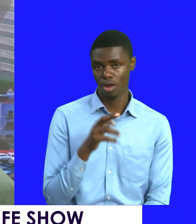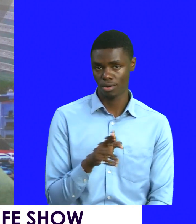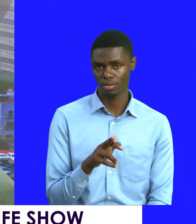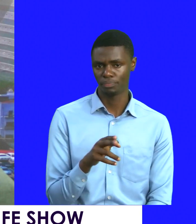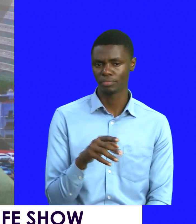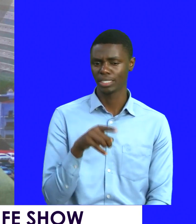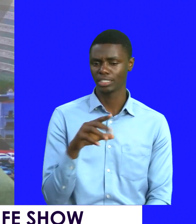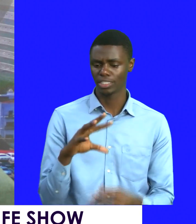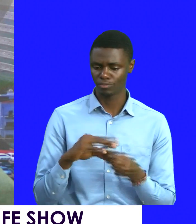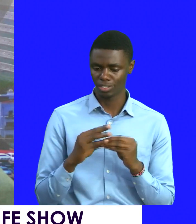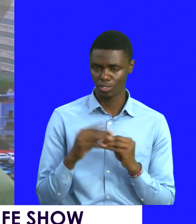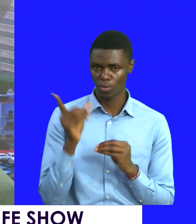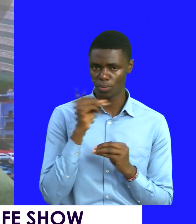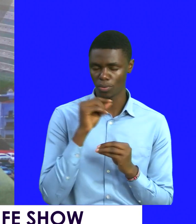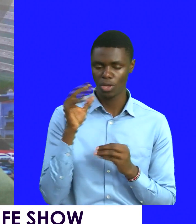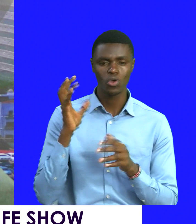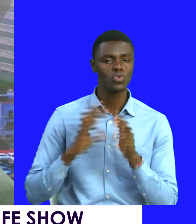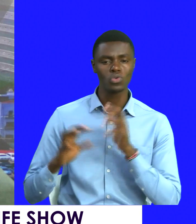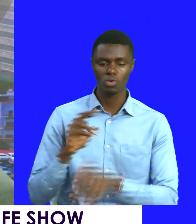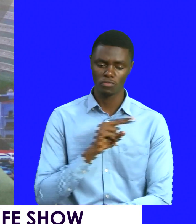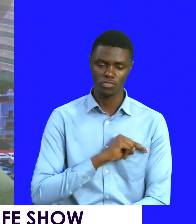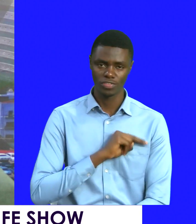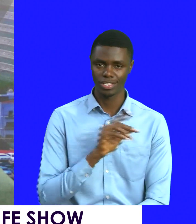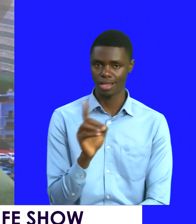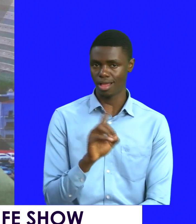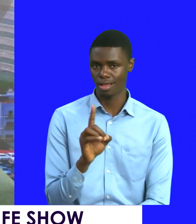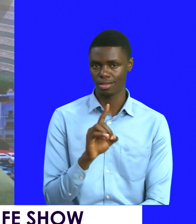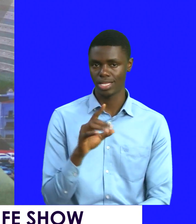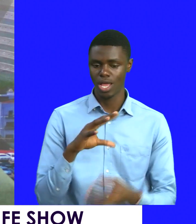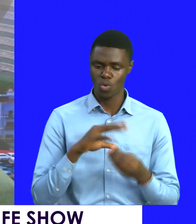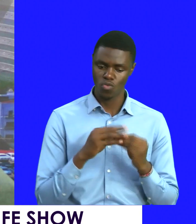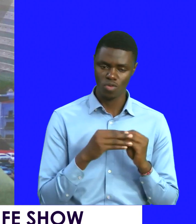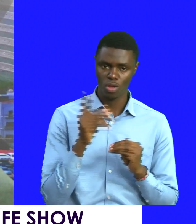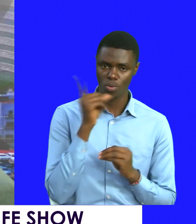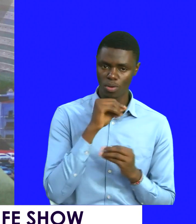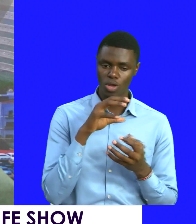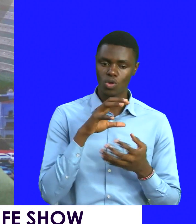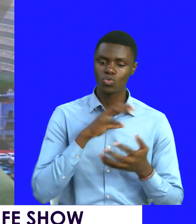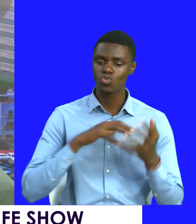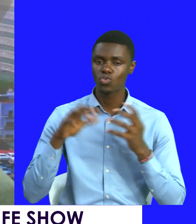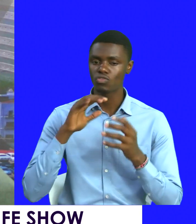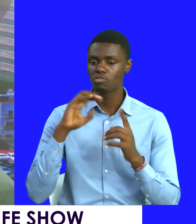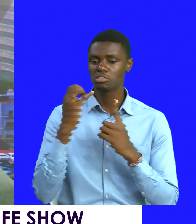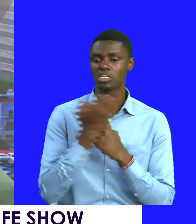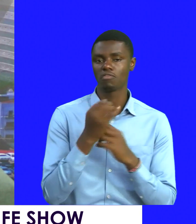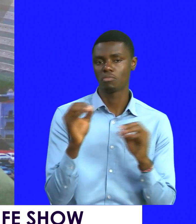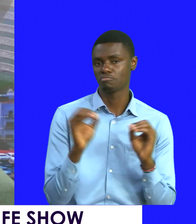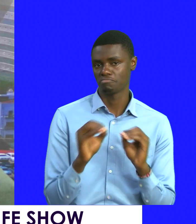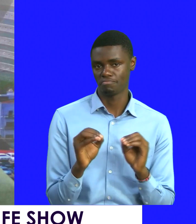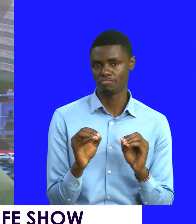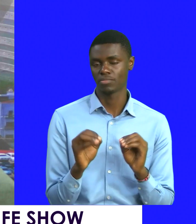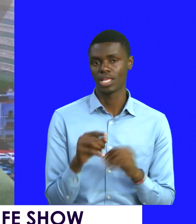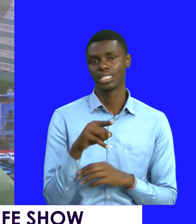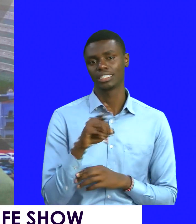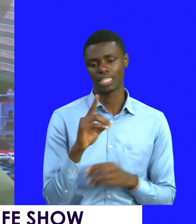You are formed not to confuse nature. You are formed not to confuse the environment. Come on.